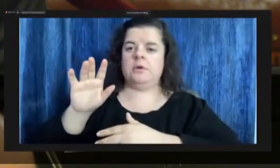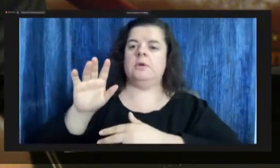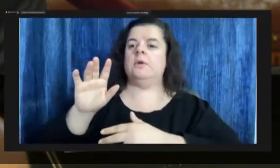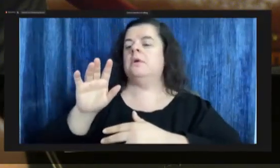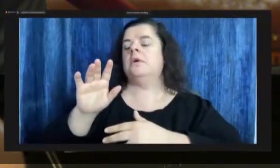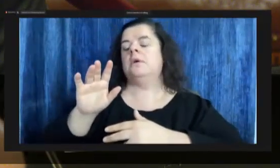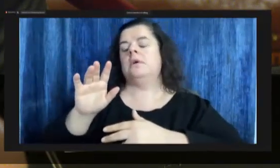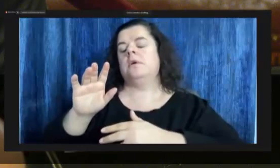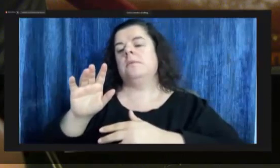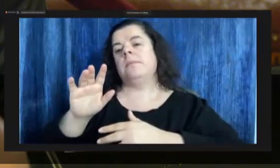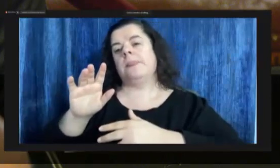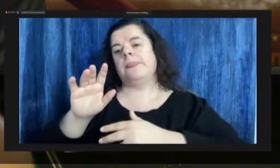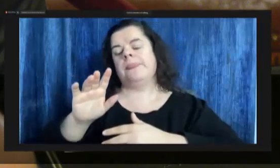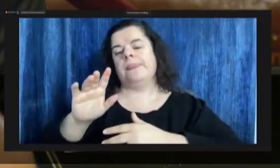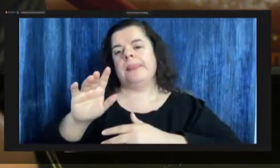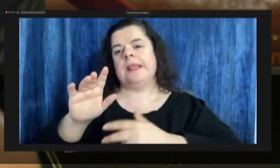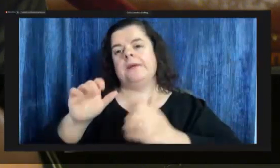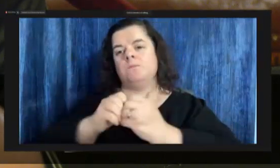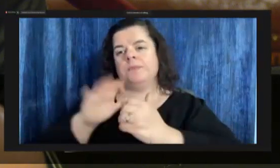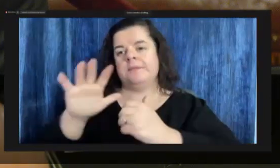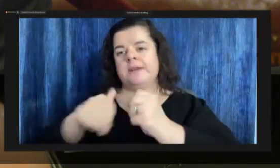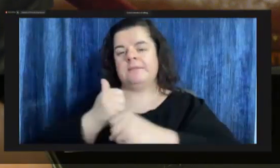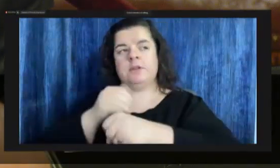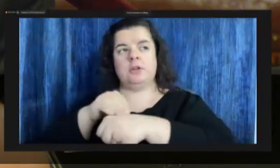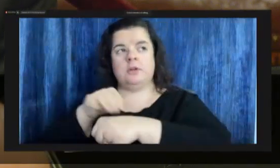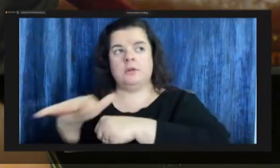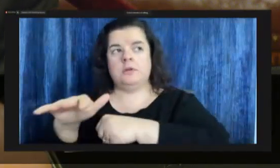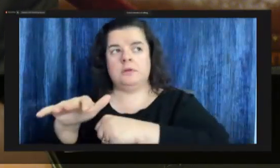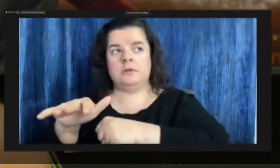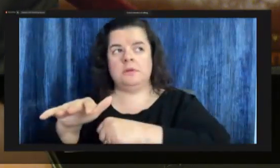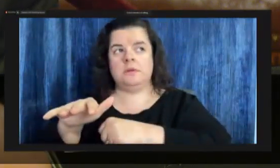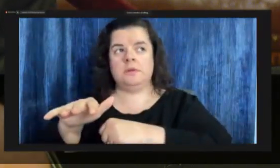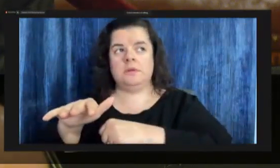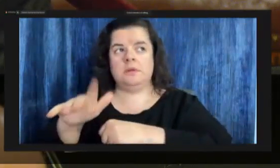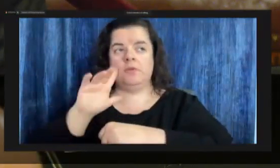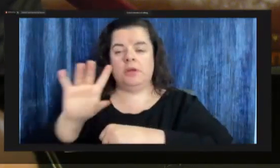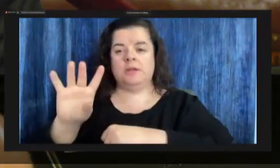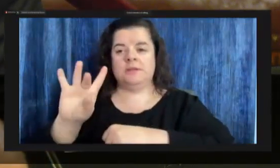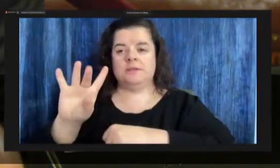2024 with a 5-year impact of